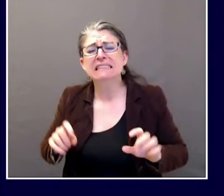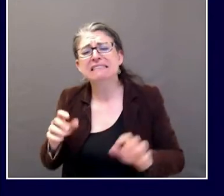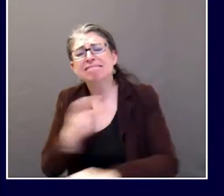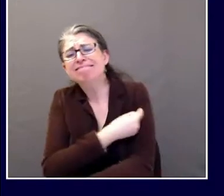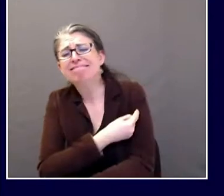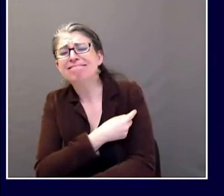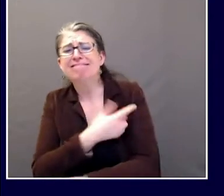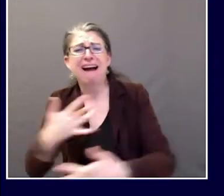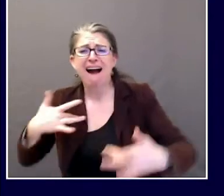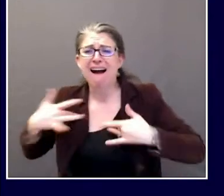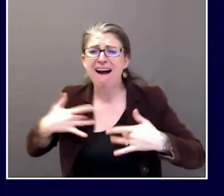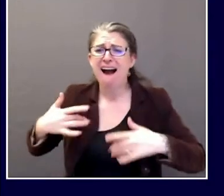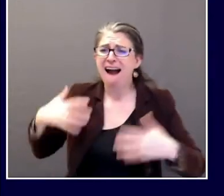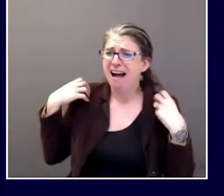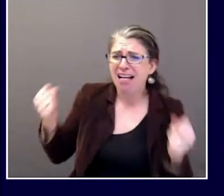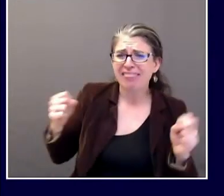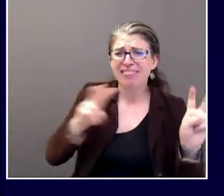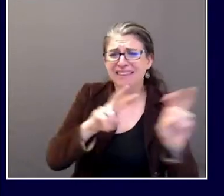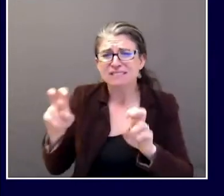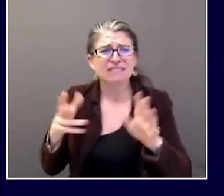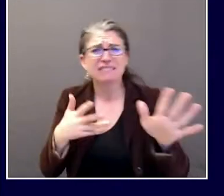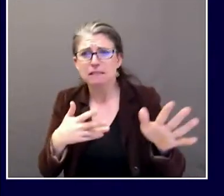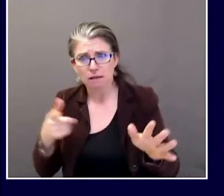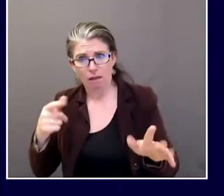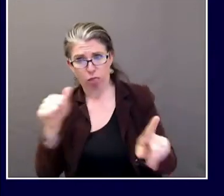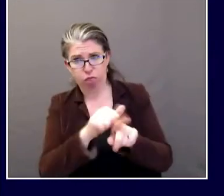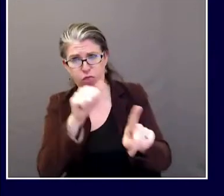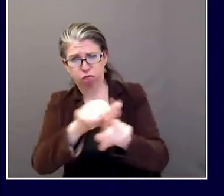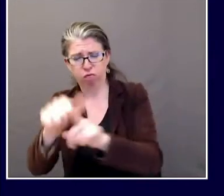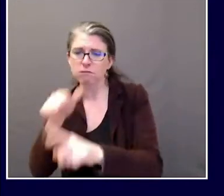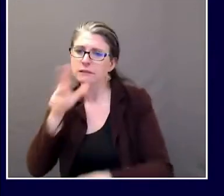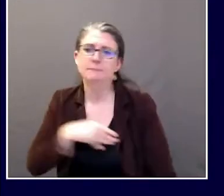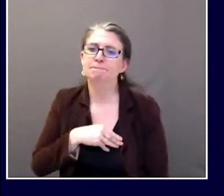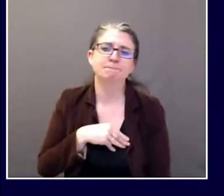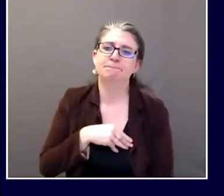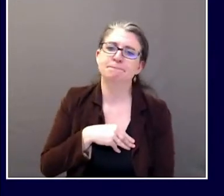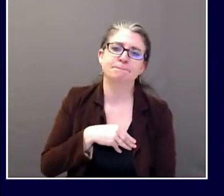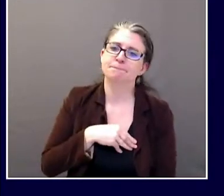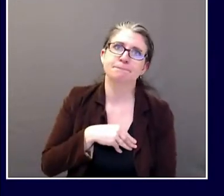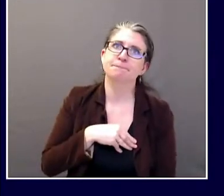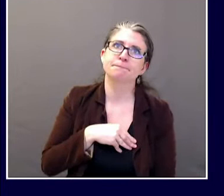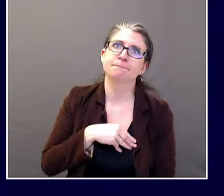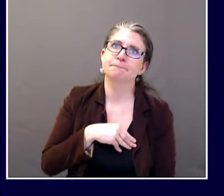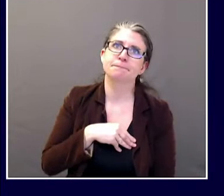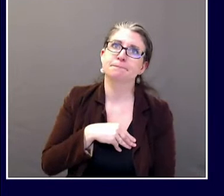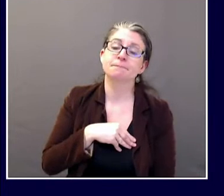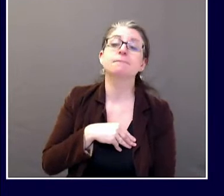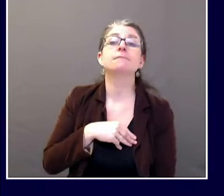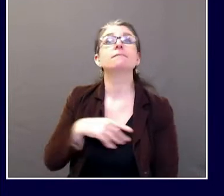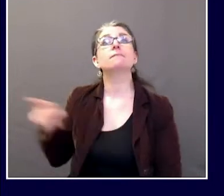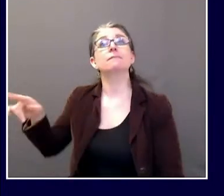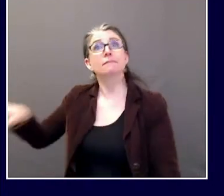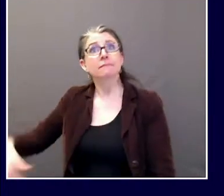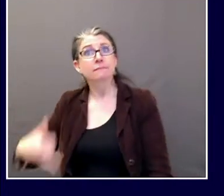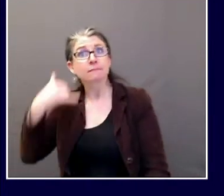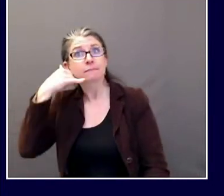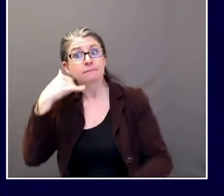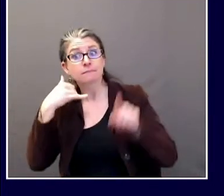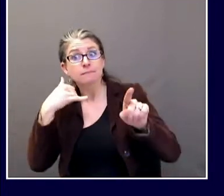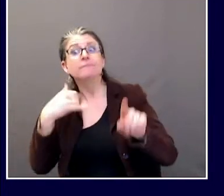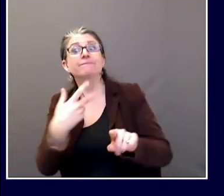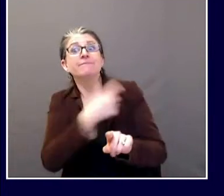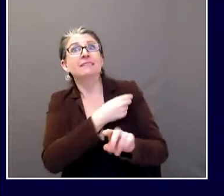you and says, it's your time in line, what's your social security number? Ask them, what hospital are you calling from? What clinic are you calling